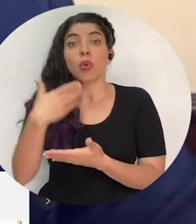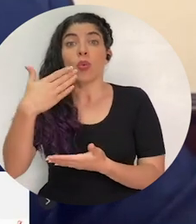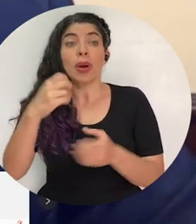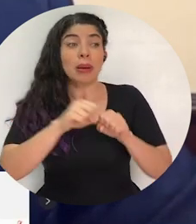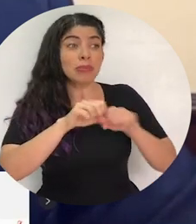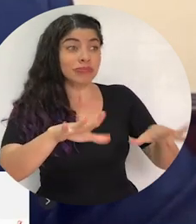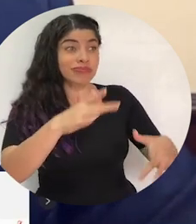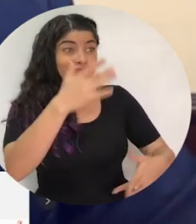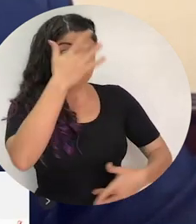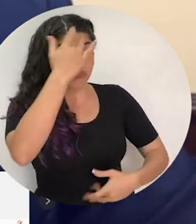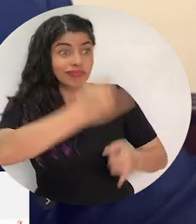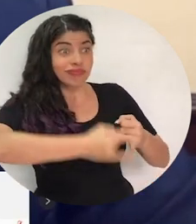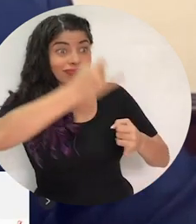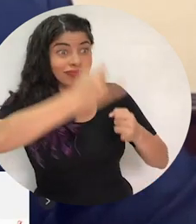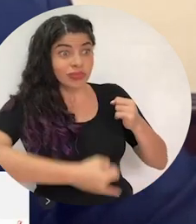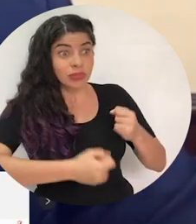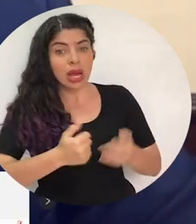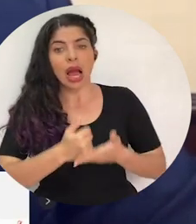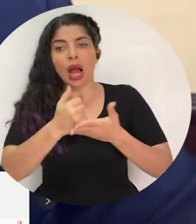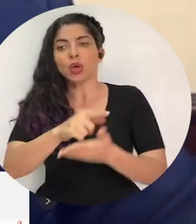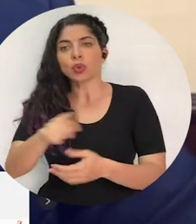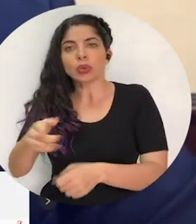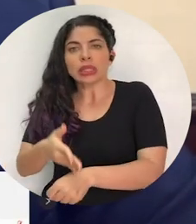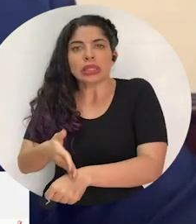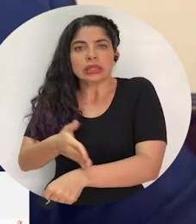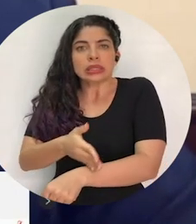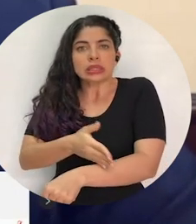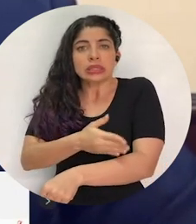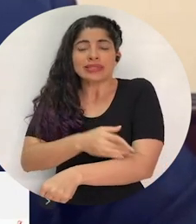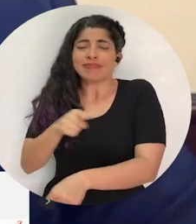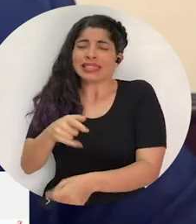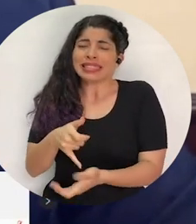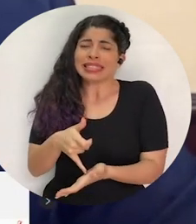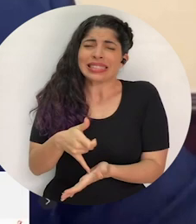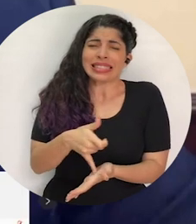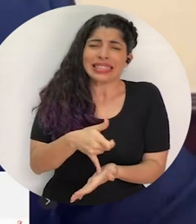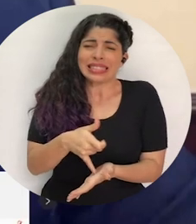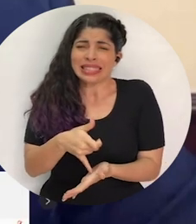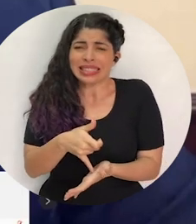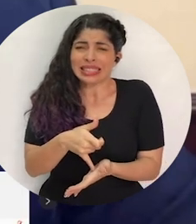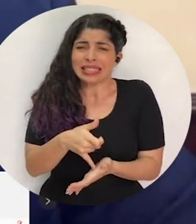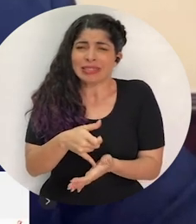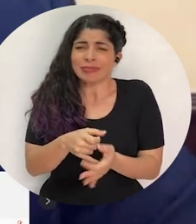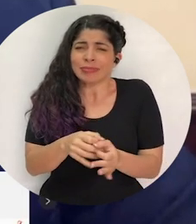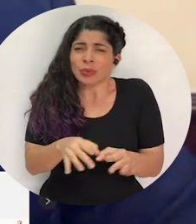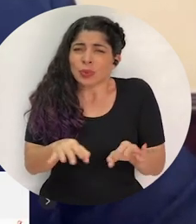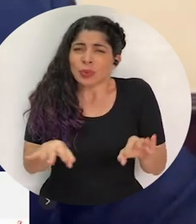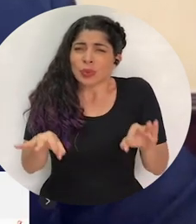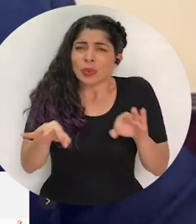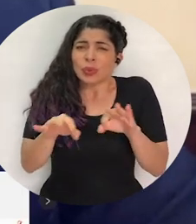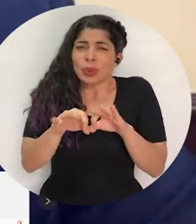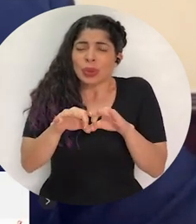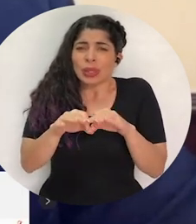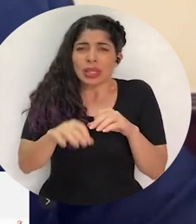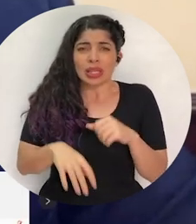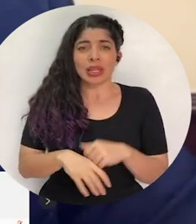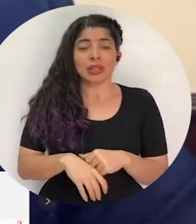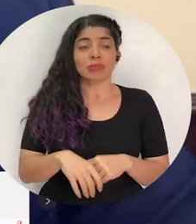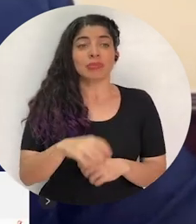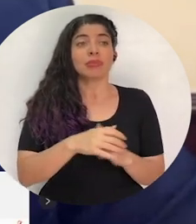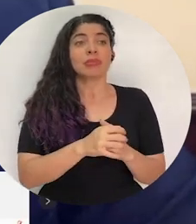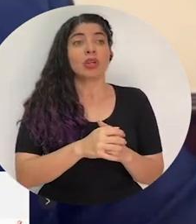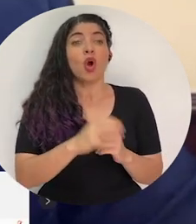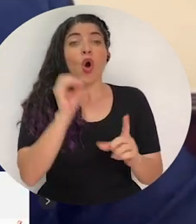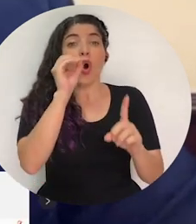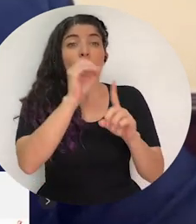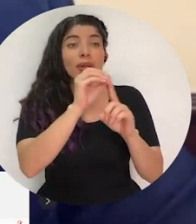once the pandemic is overcome. This is critical to reach the SDGs